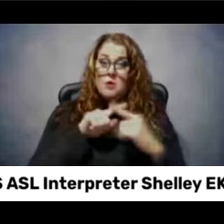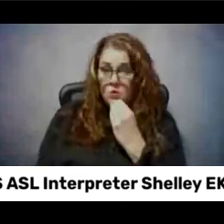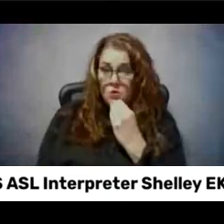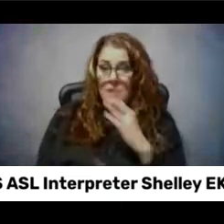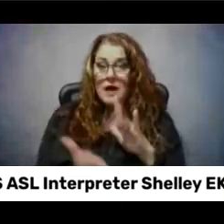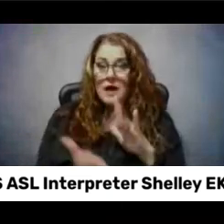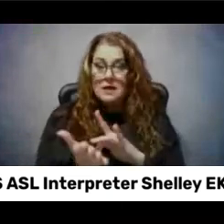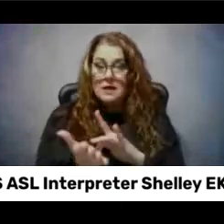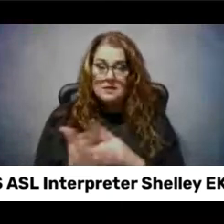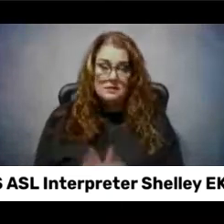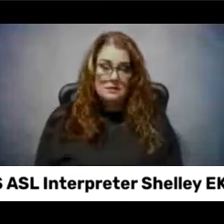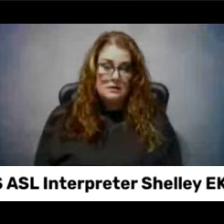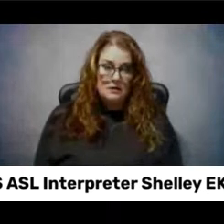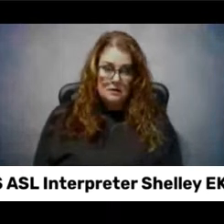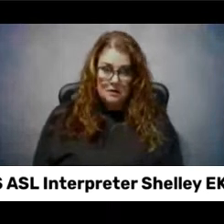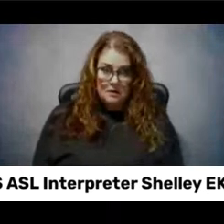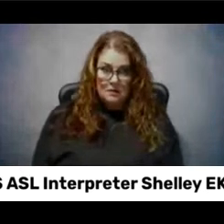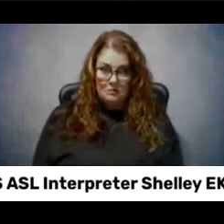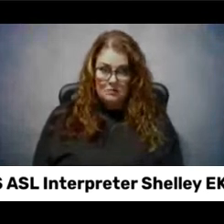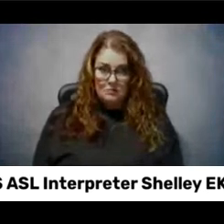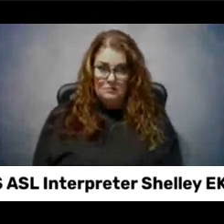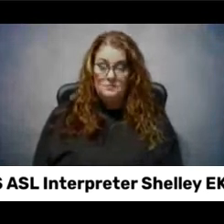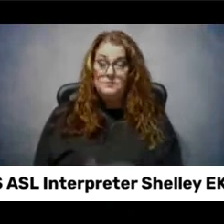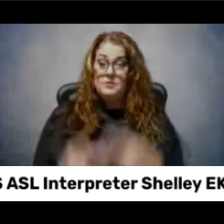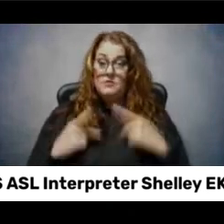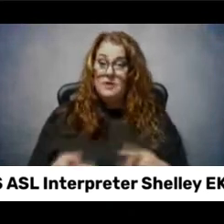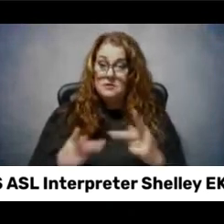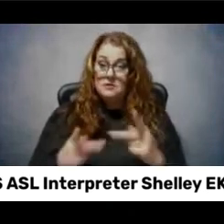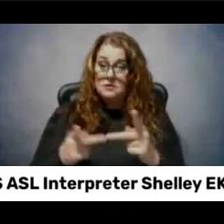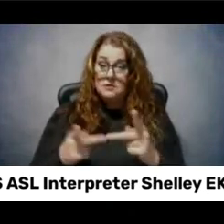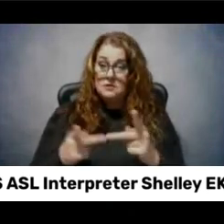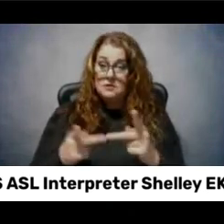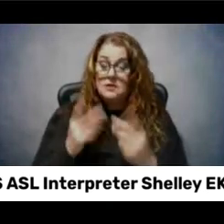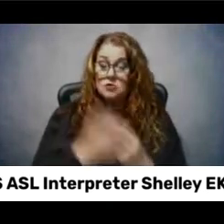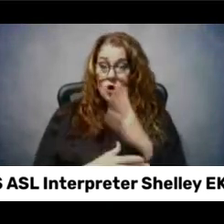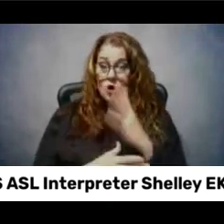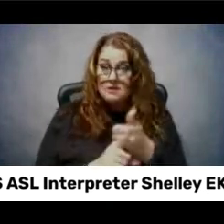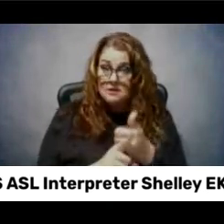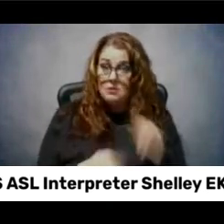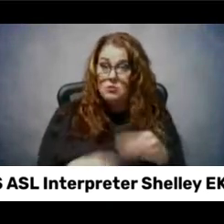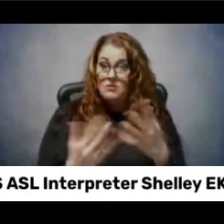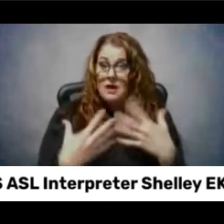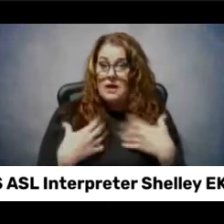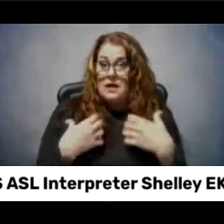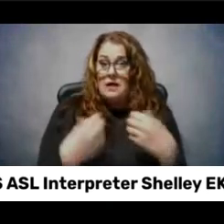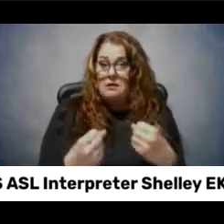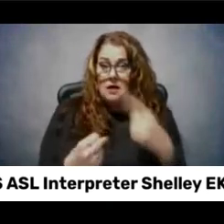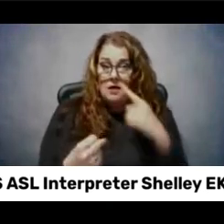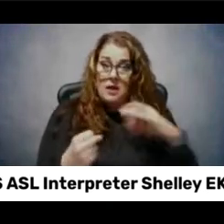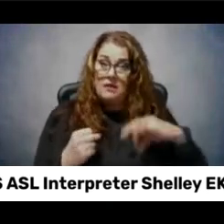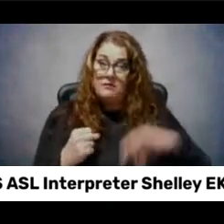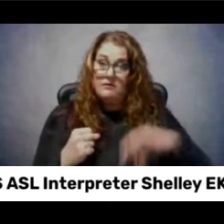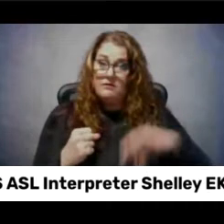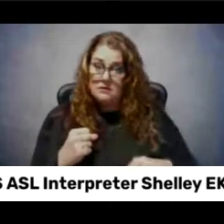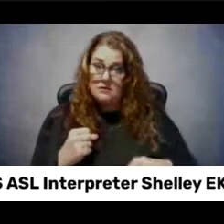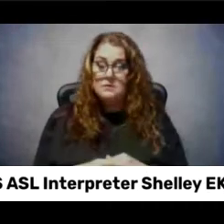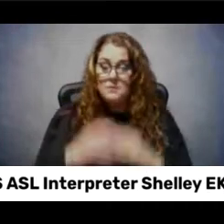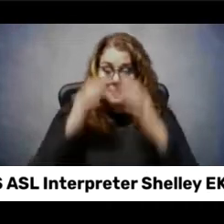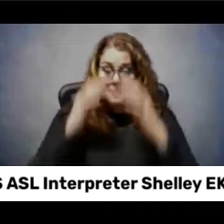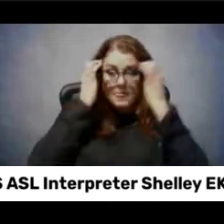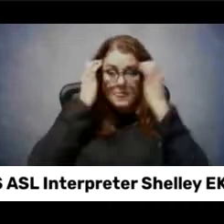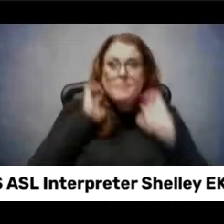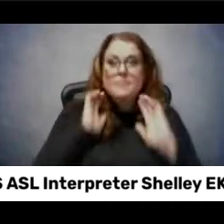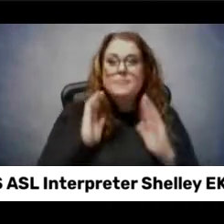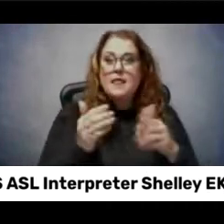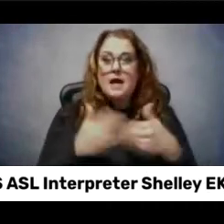medicine. For others, the physical space of the garden in itself has provided healing benefits. And Molly, I think you need to advance the slides.